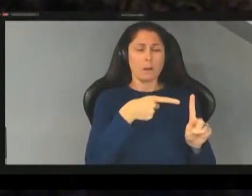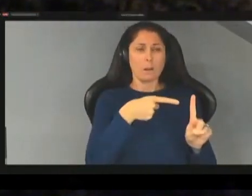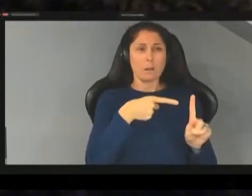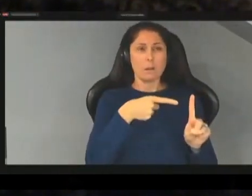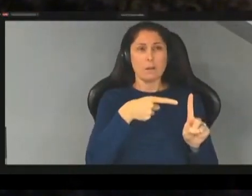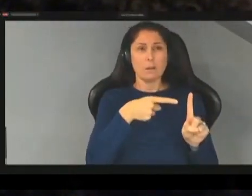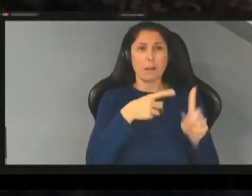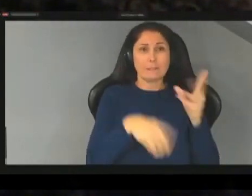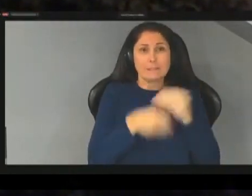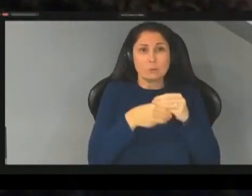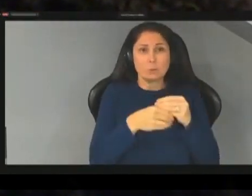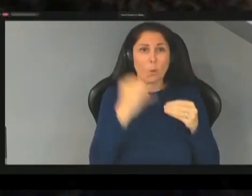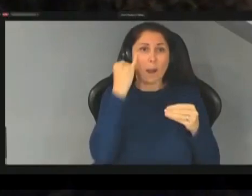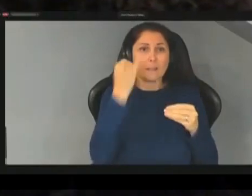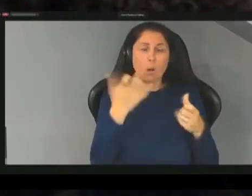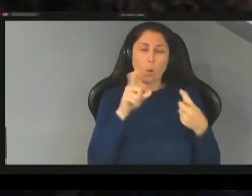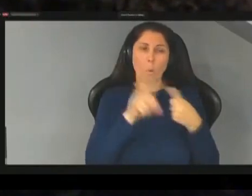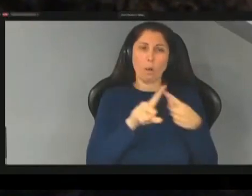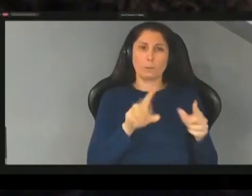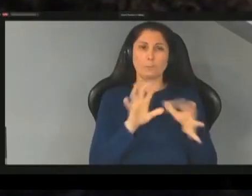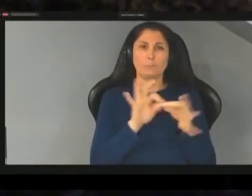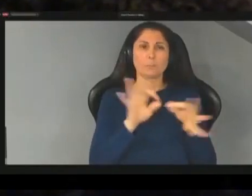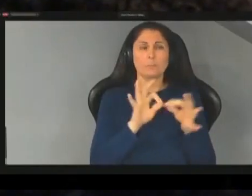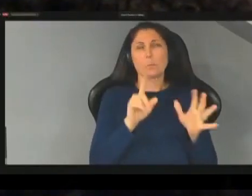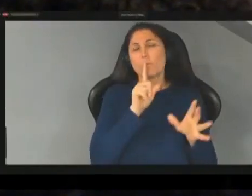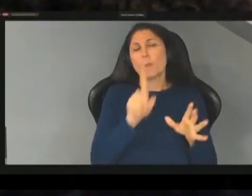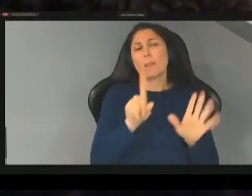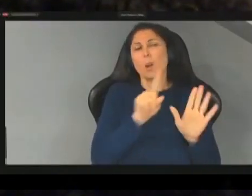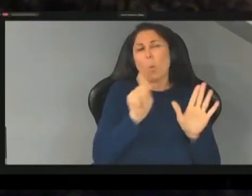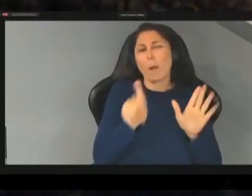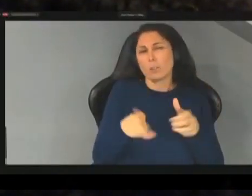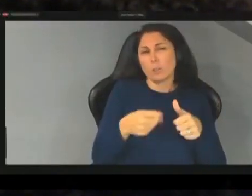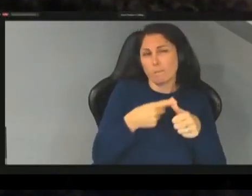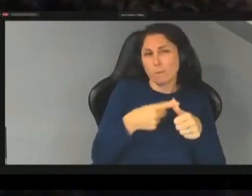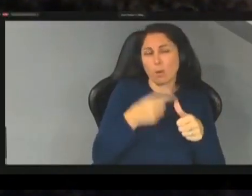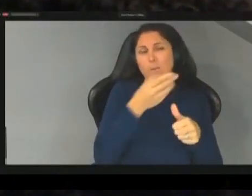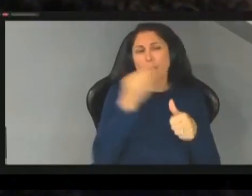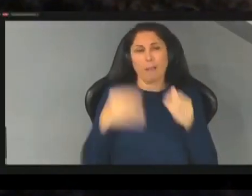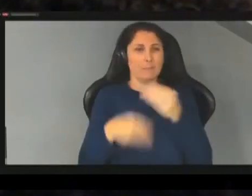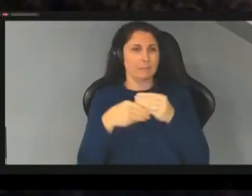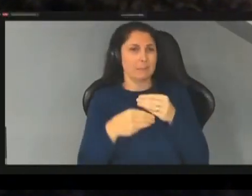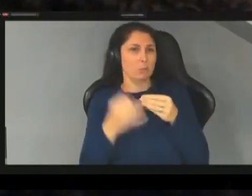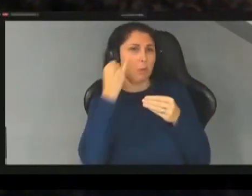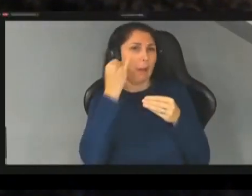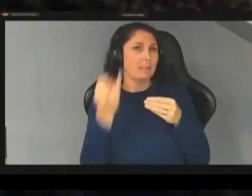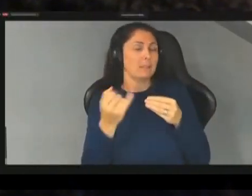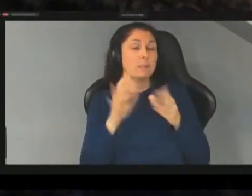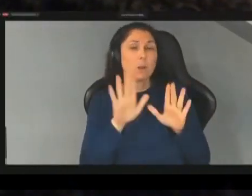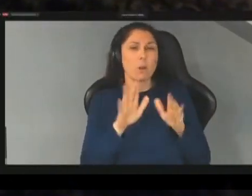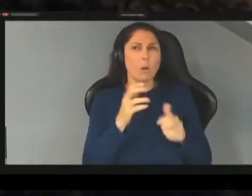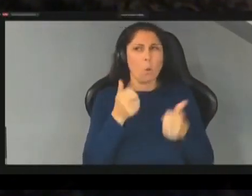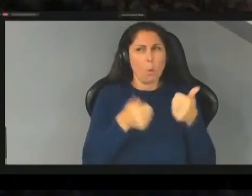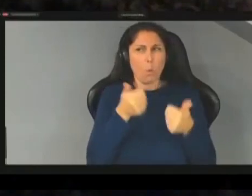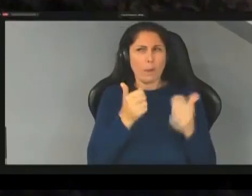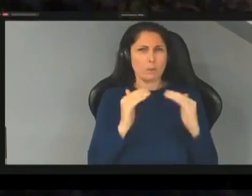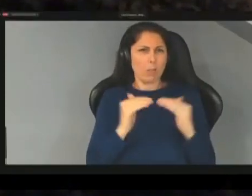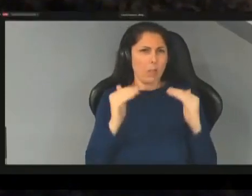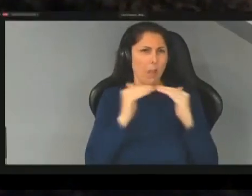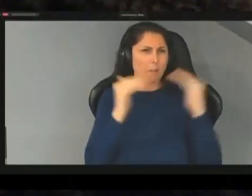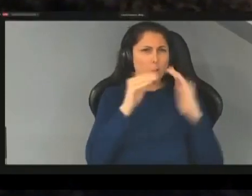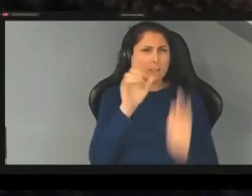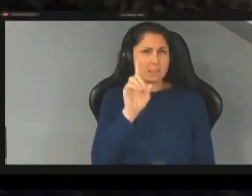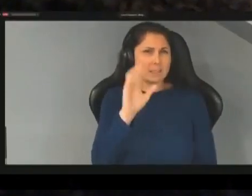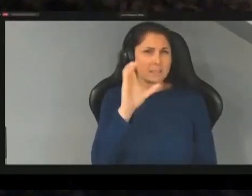additional idea that I'd just like to bring to the table, or I guess question first and then additional idea. At what level does DCP